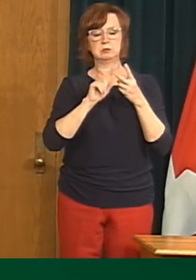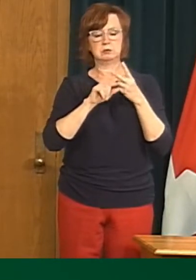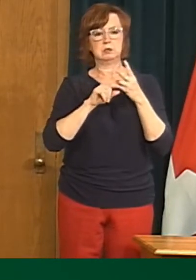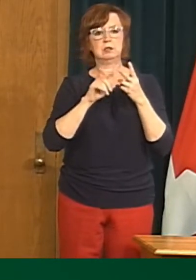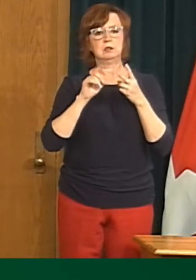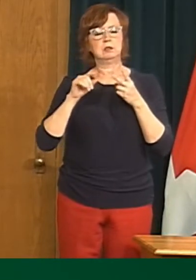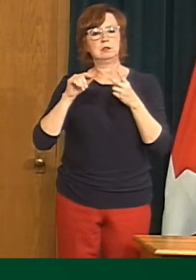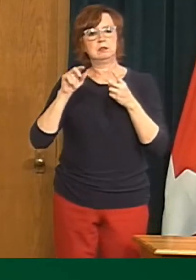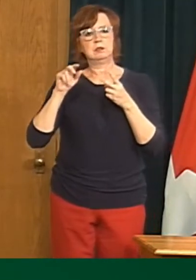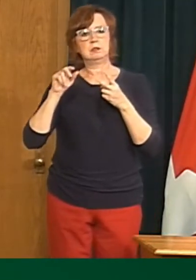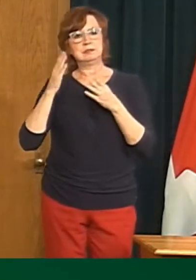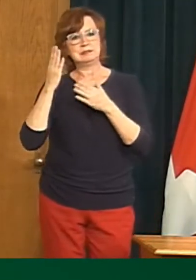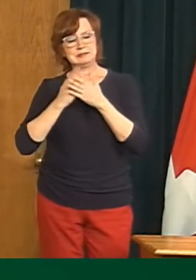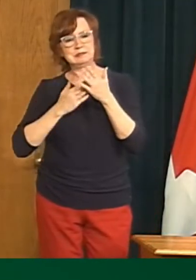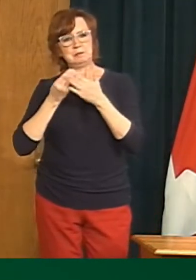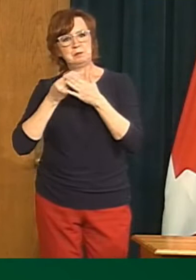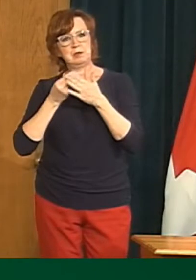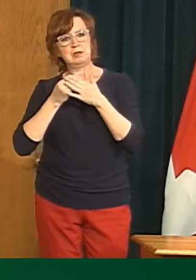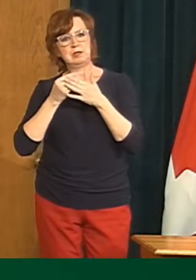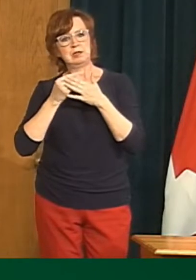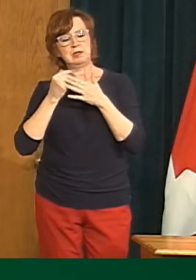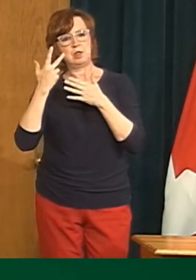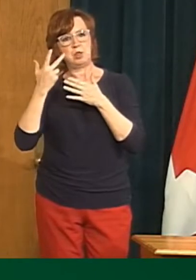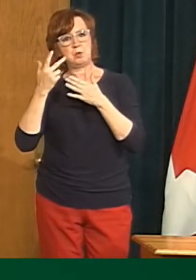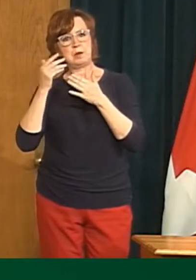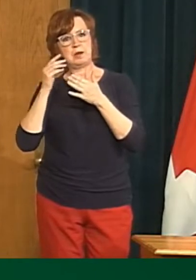the federal government, but goes through the provincial